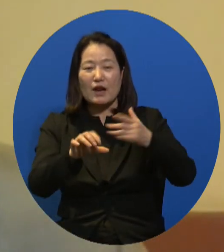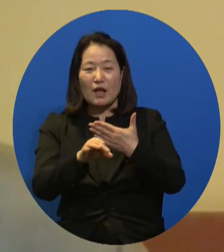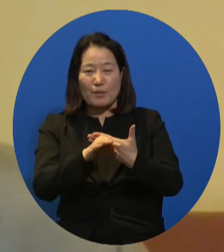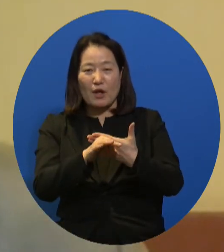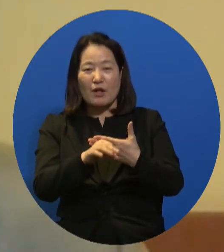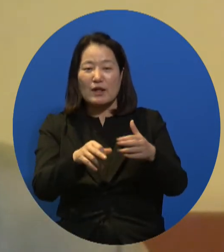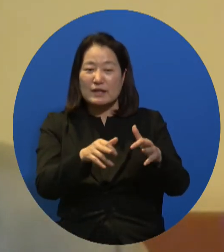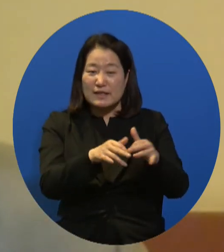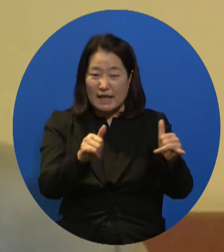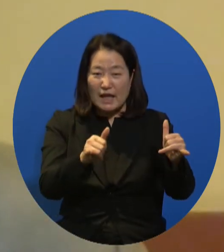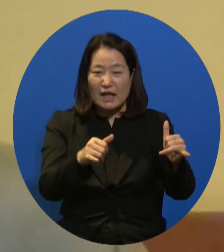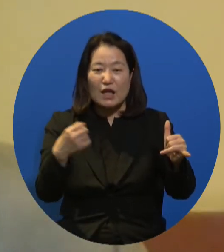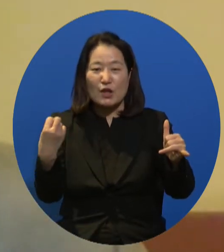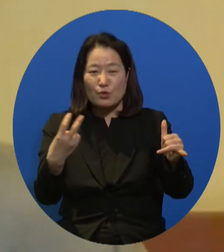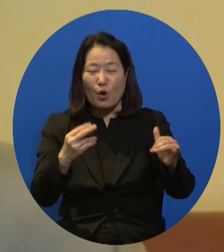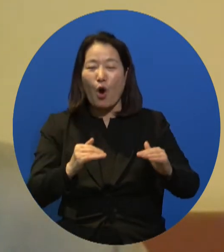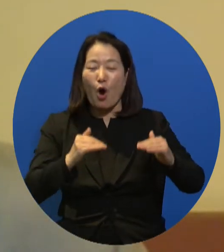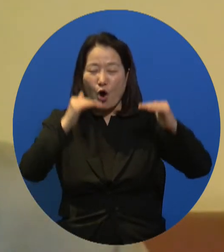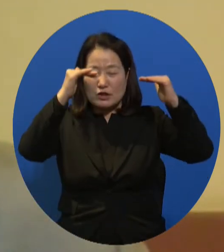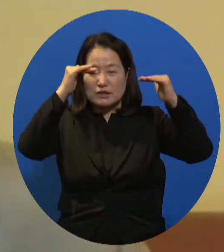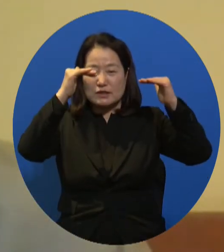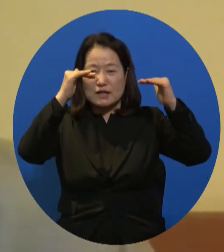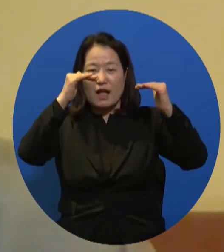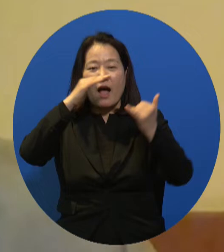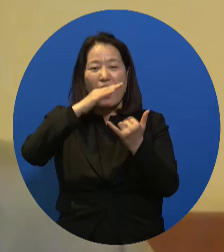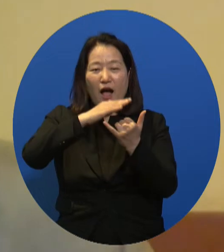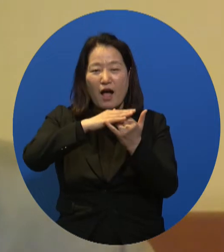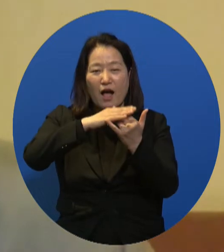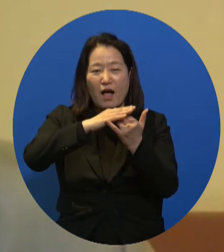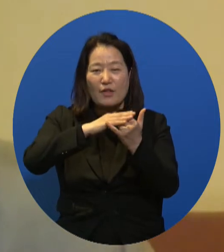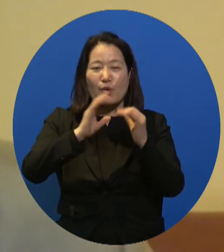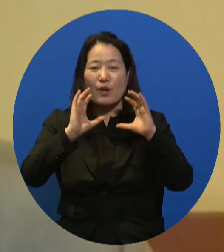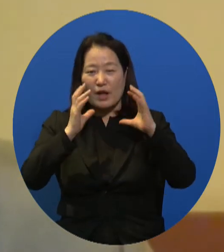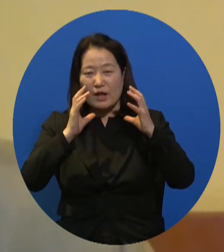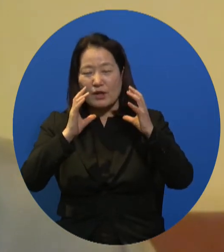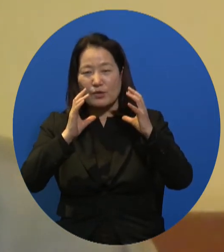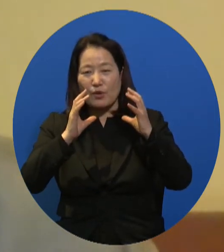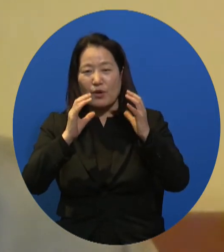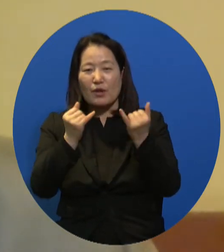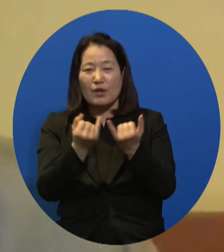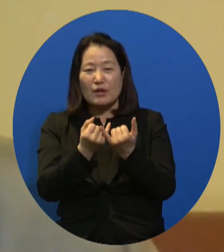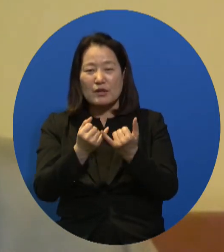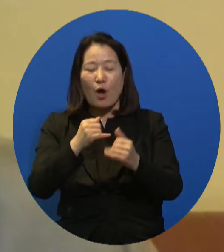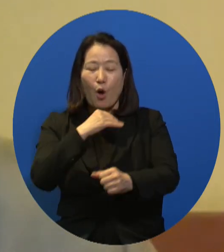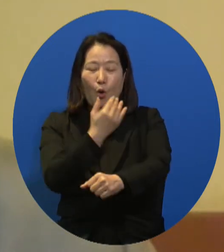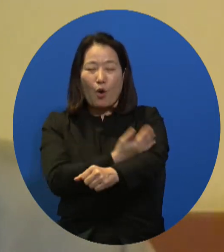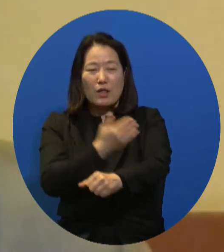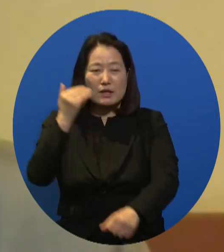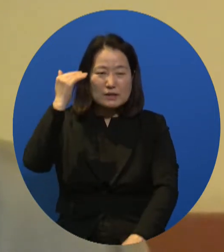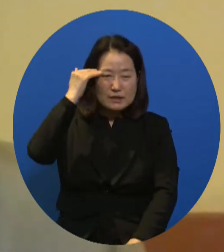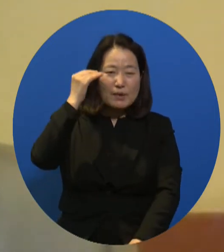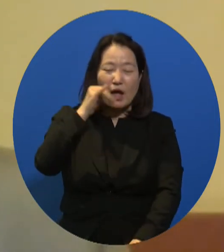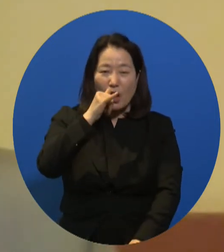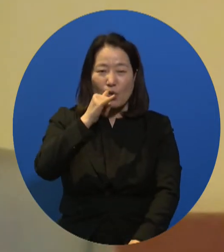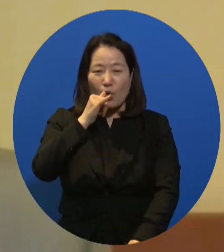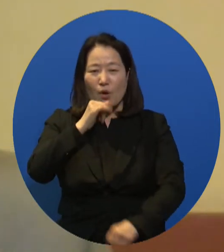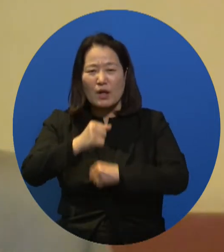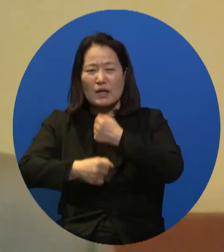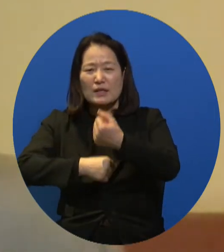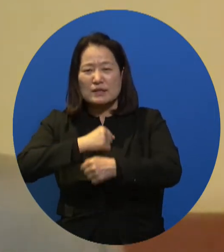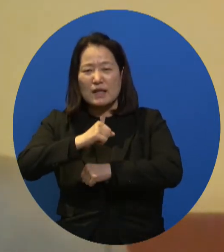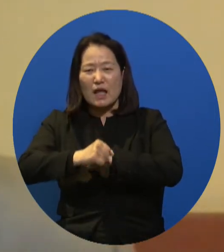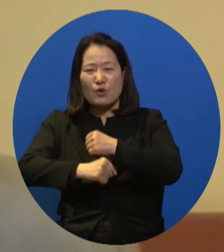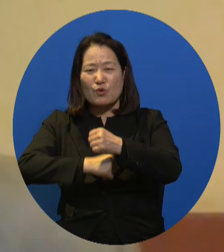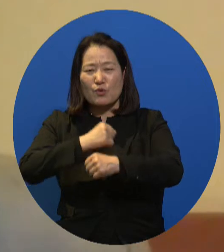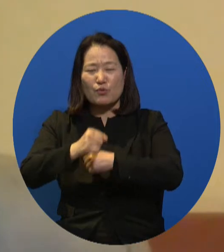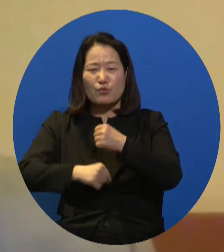adults, and older persons with disabilities. What does all this mean? Well, in simple terms, it means that the